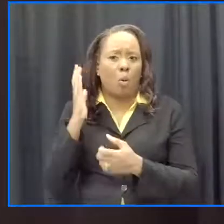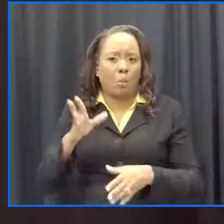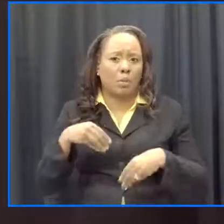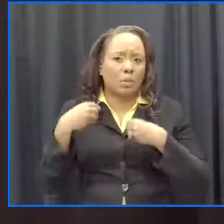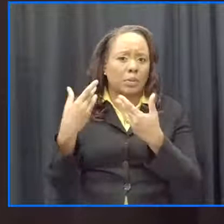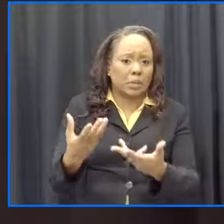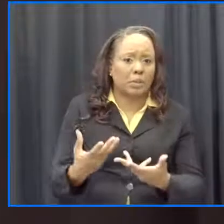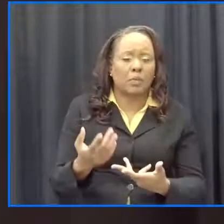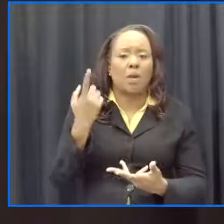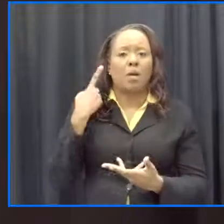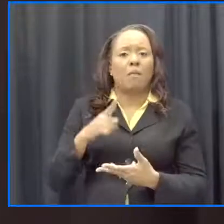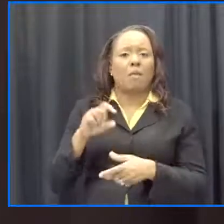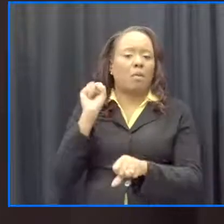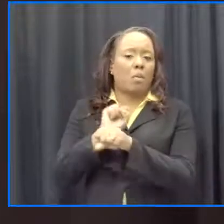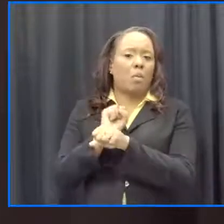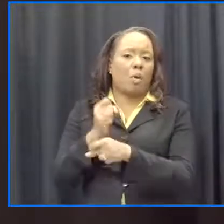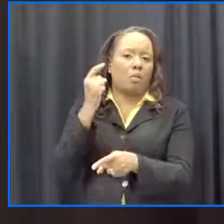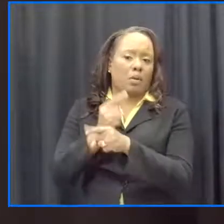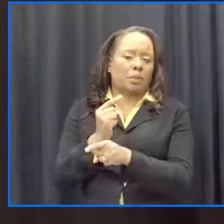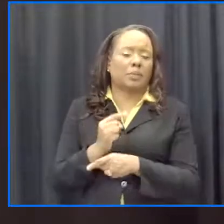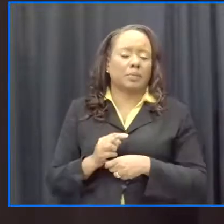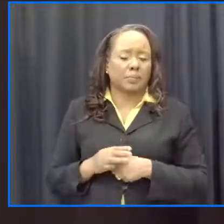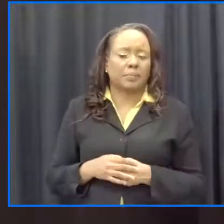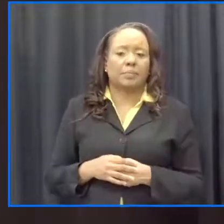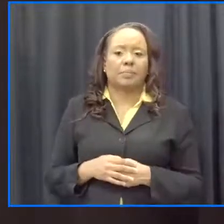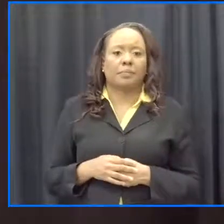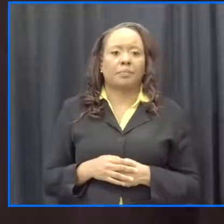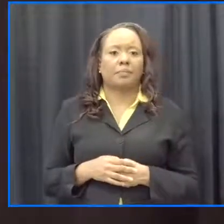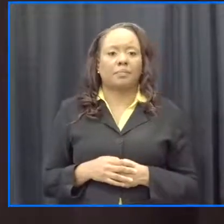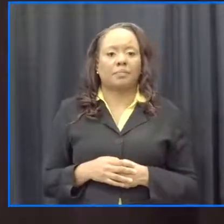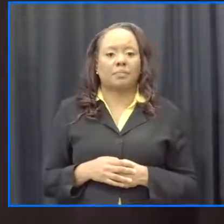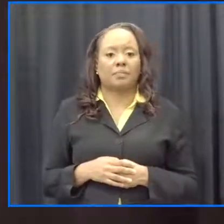provided for it to be effective.